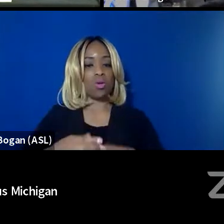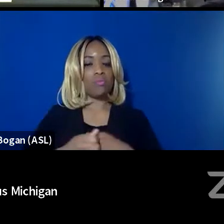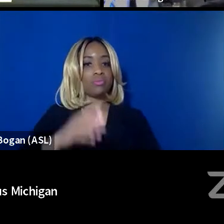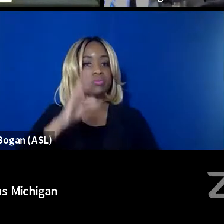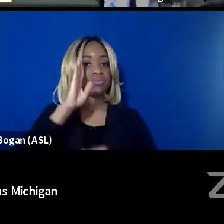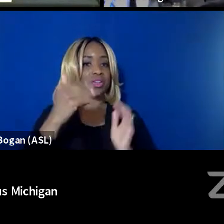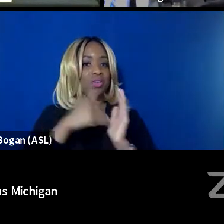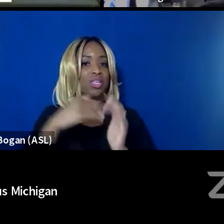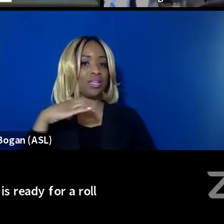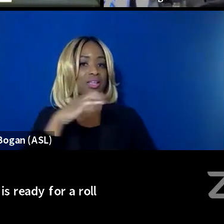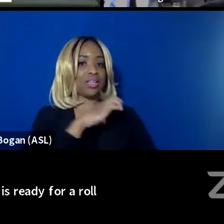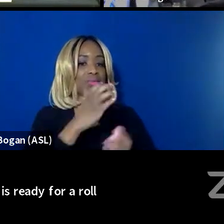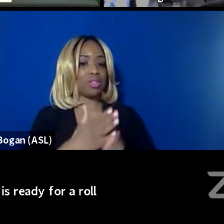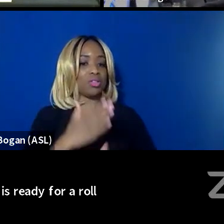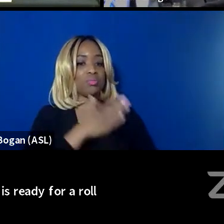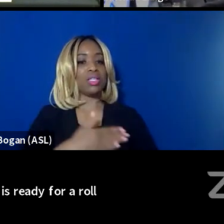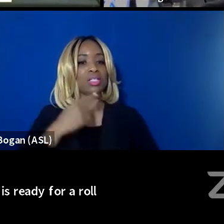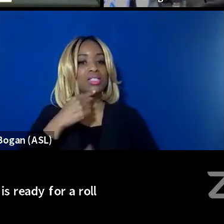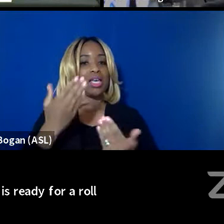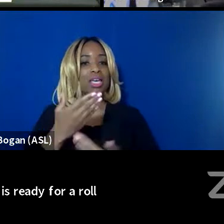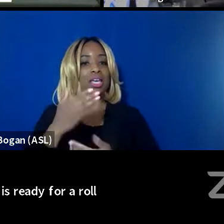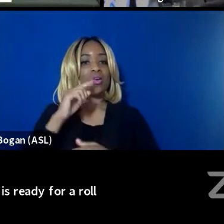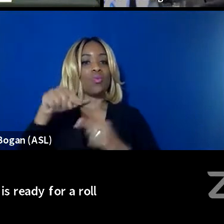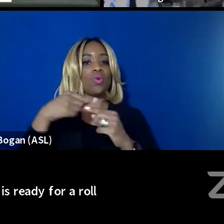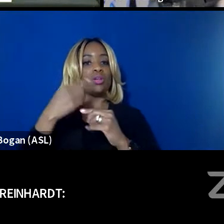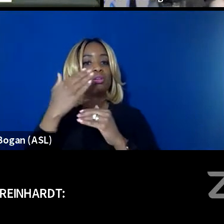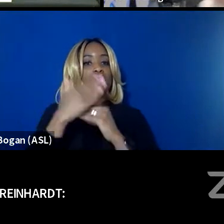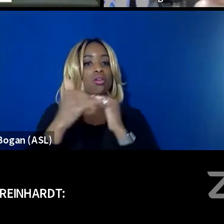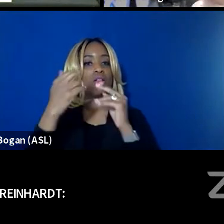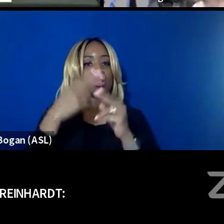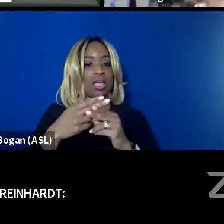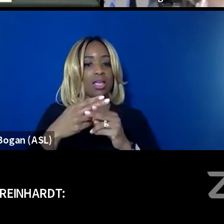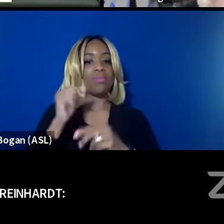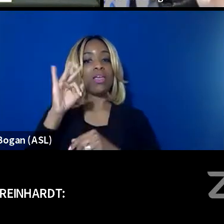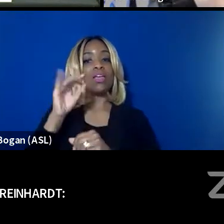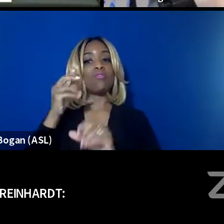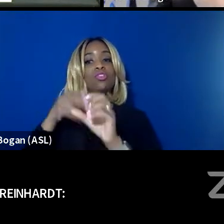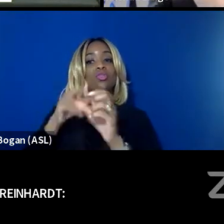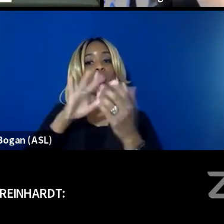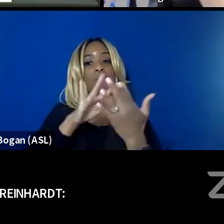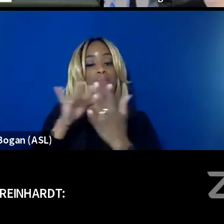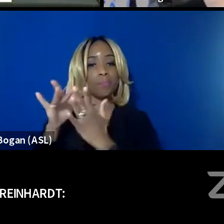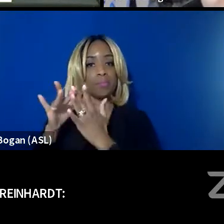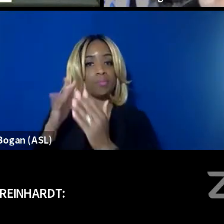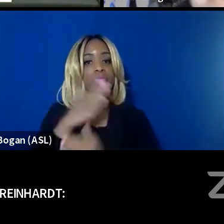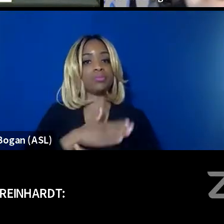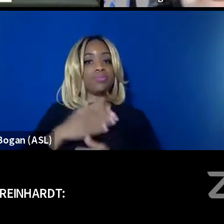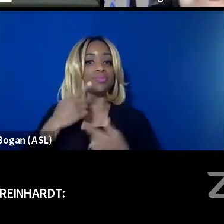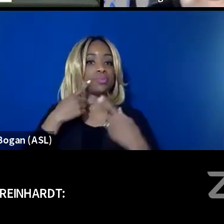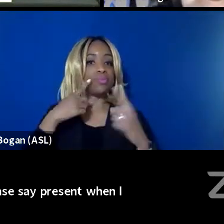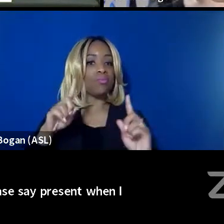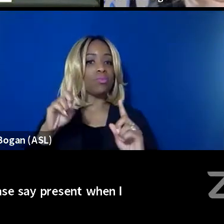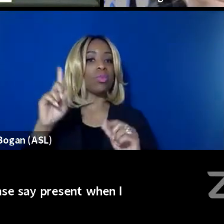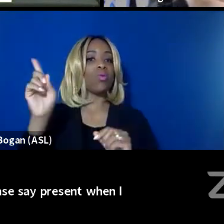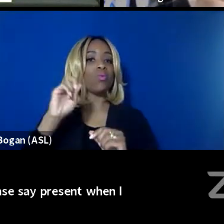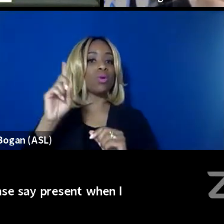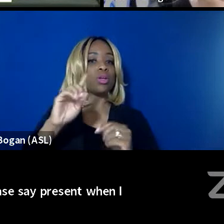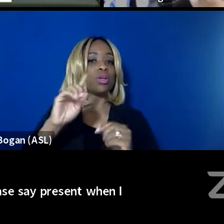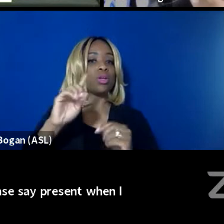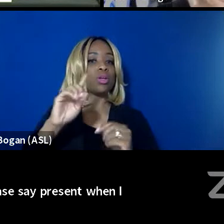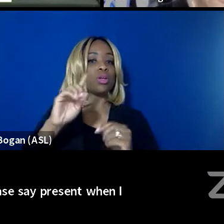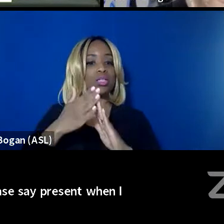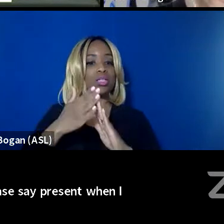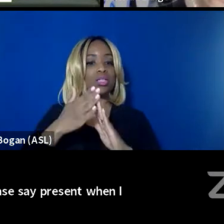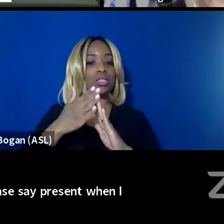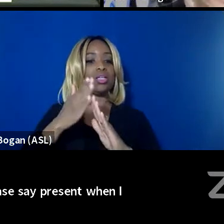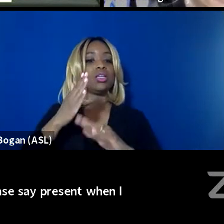again, commissioners. Please say present when I call your name. If you are attending the meeting remotely, please announce during roll call that you are attending the meeting